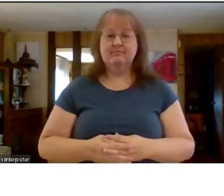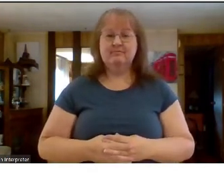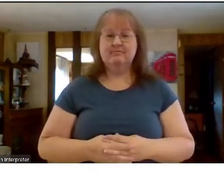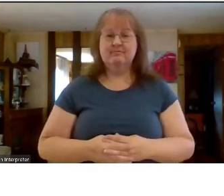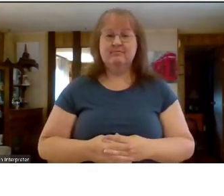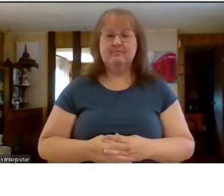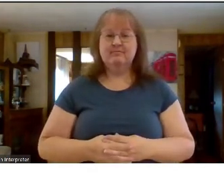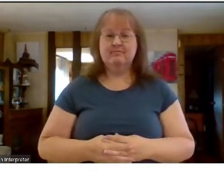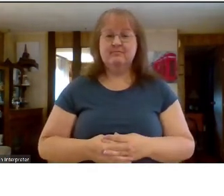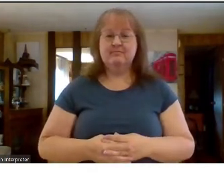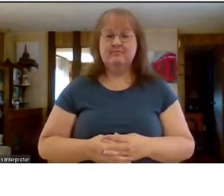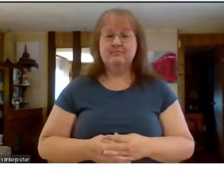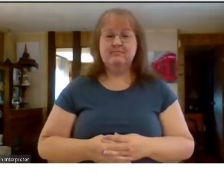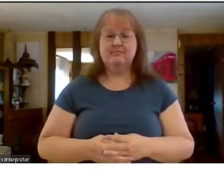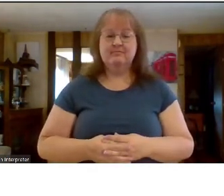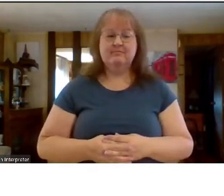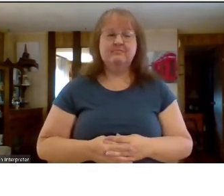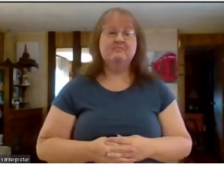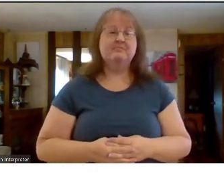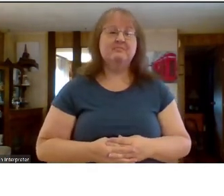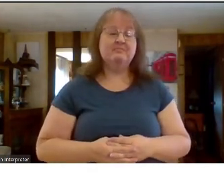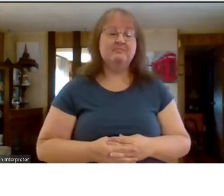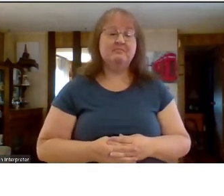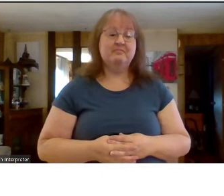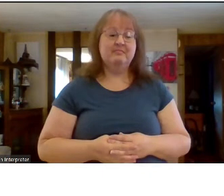check. Go ahead.